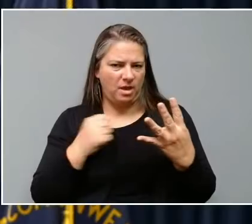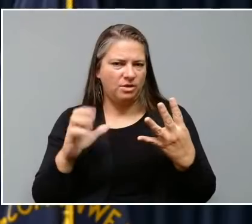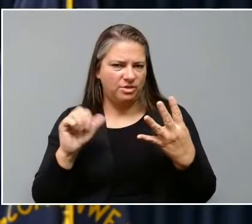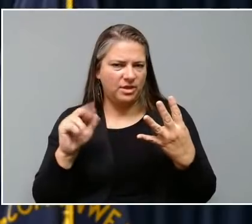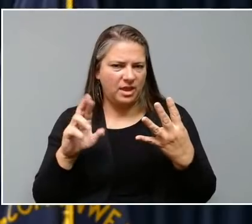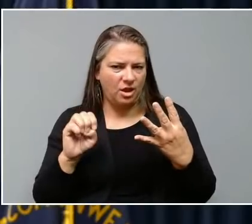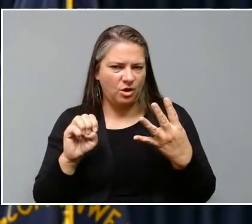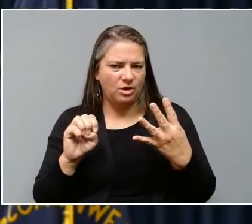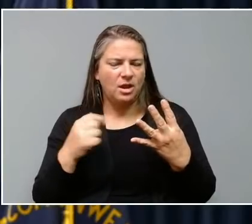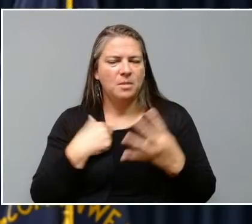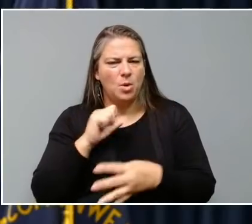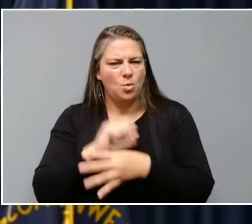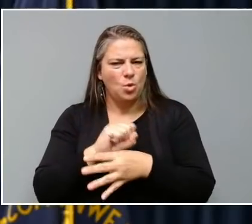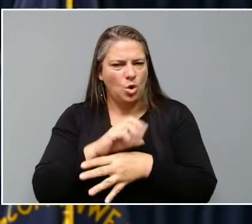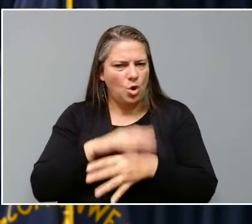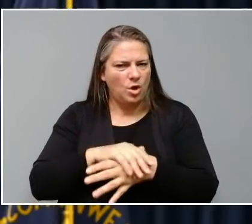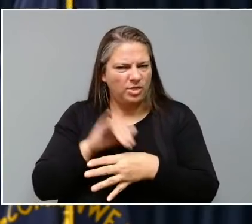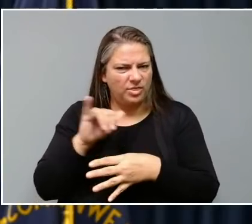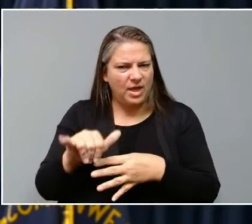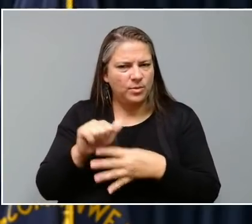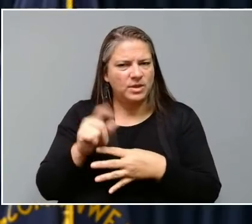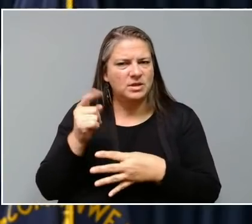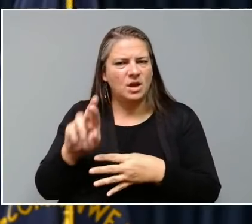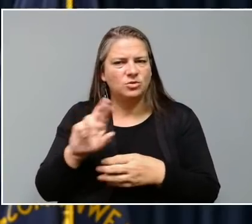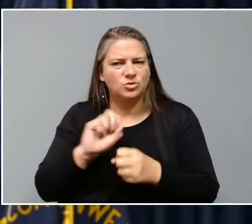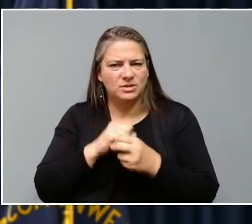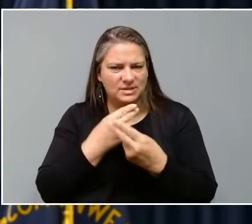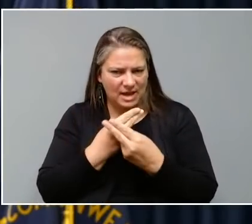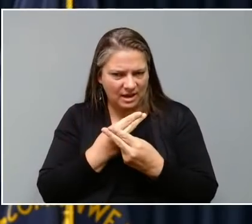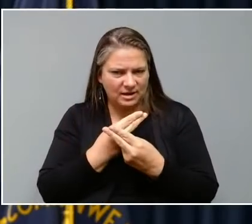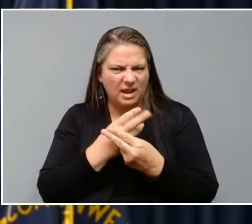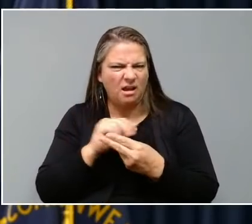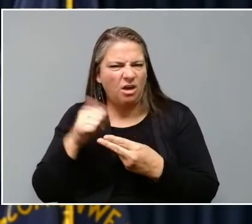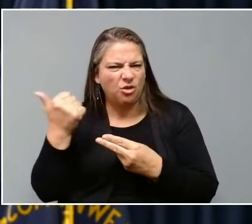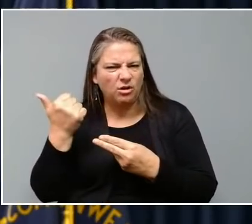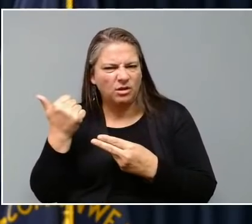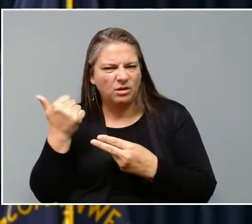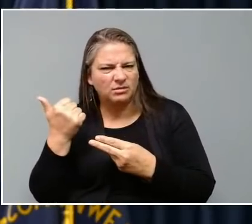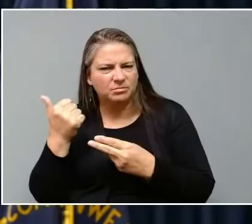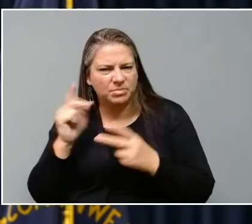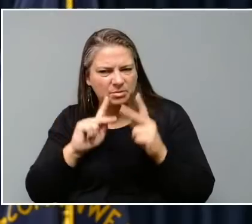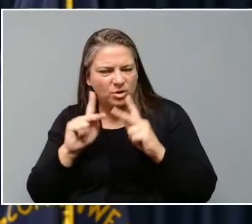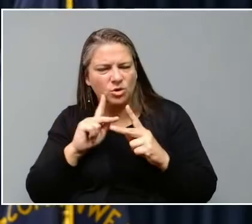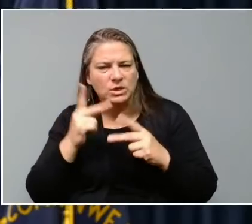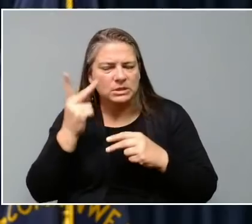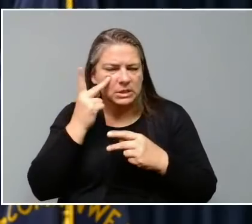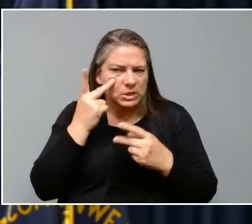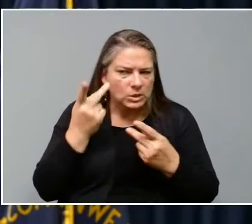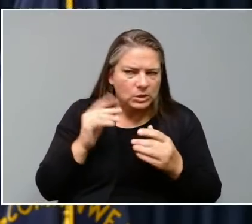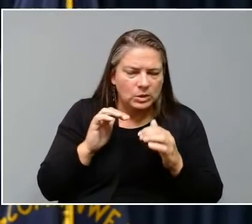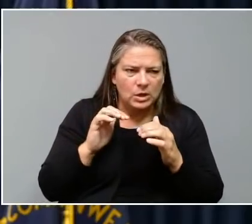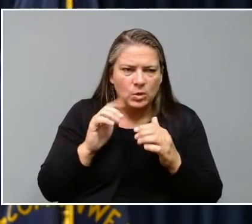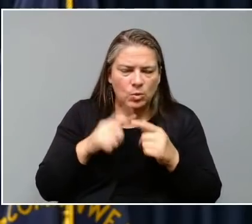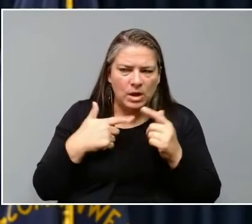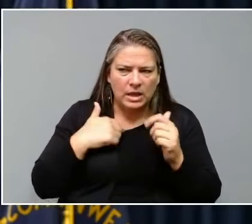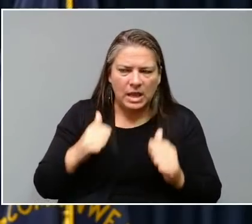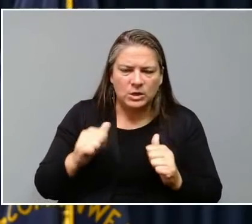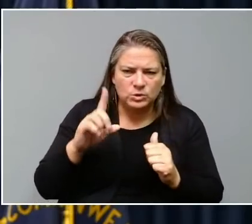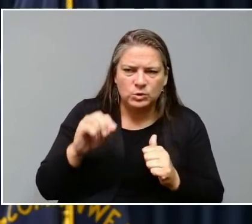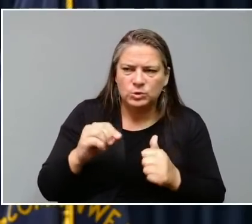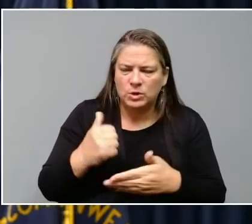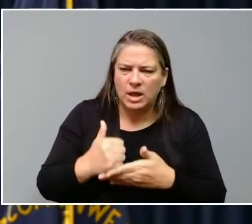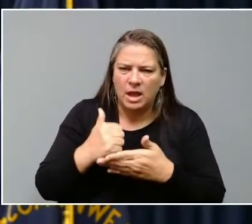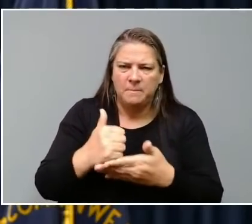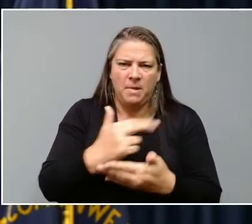working directly on with Dr. Stack and others, trying to see what we can take over in a hospital that frees up as many